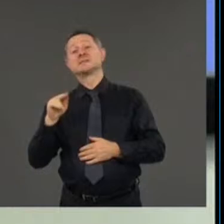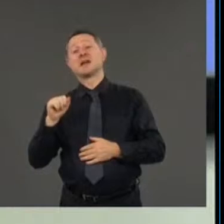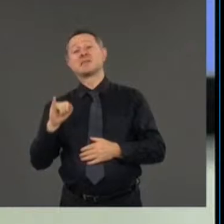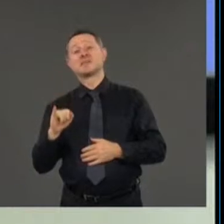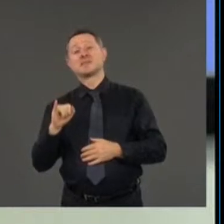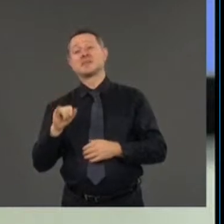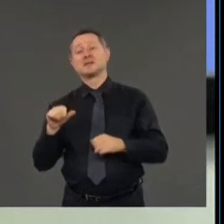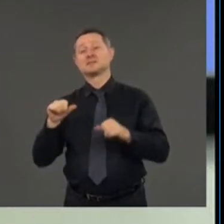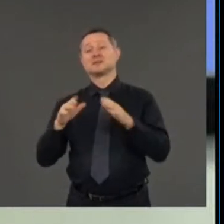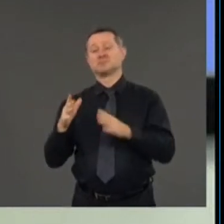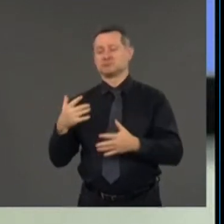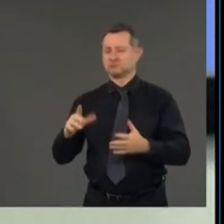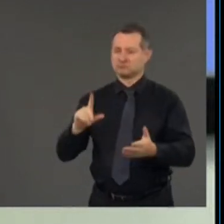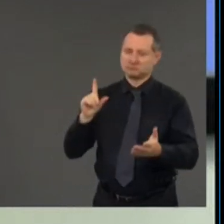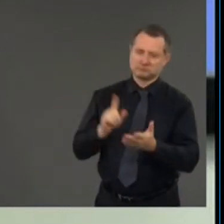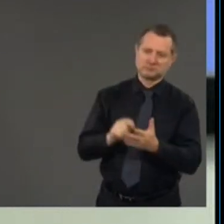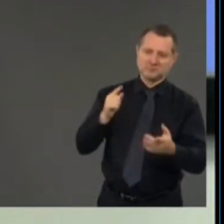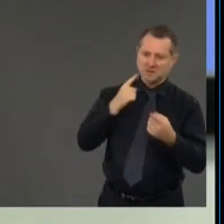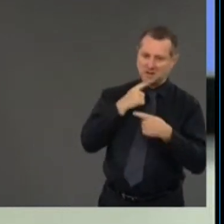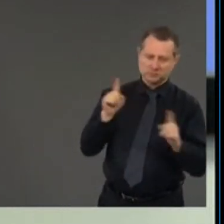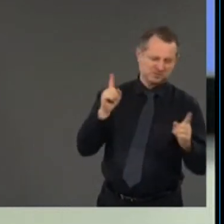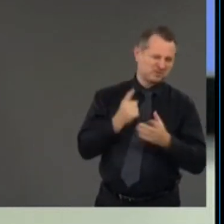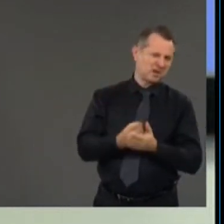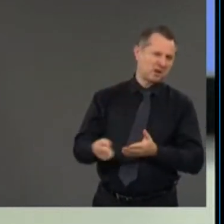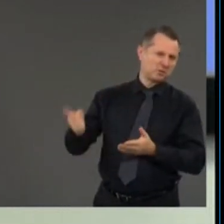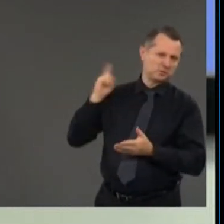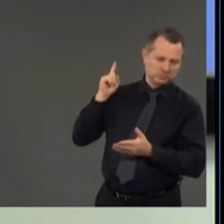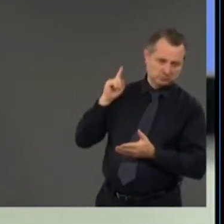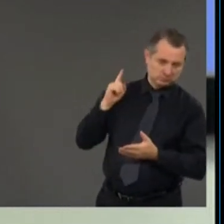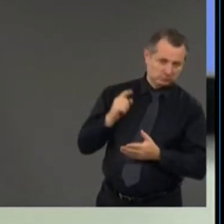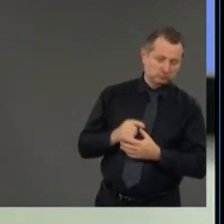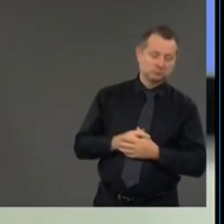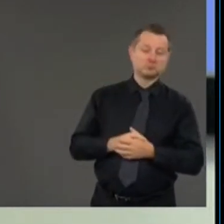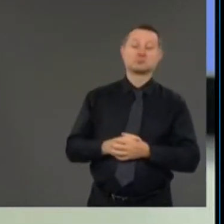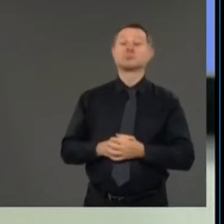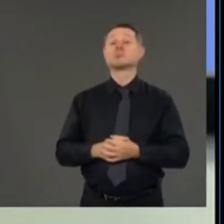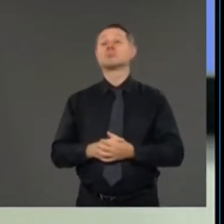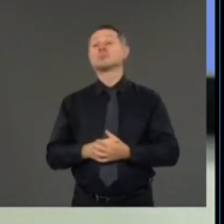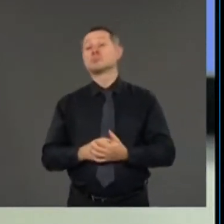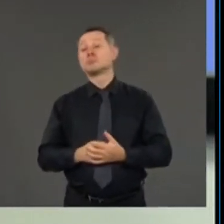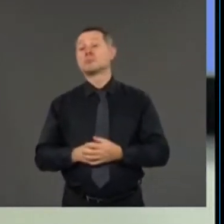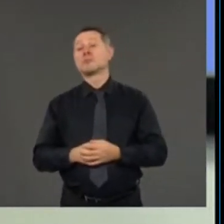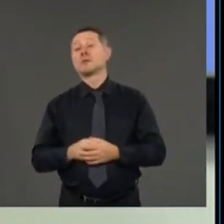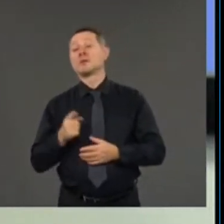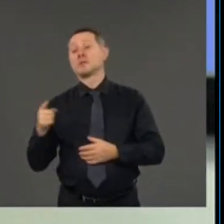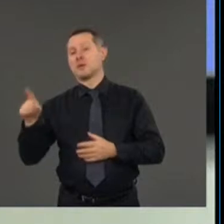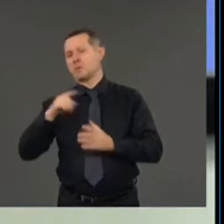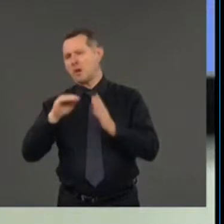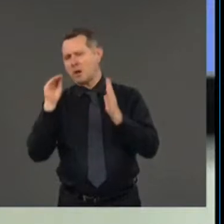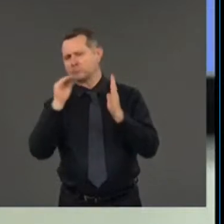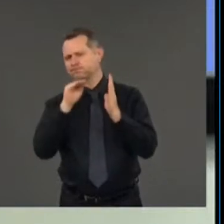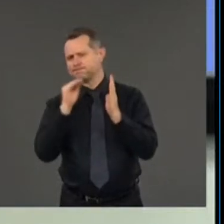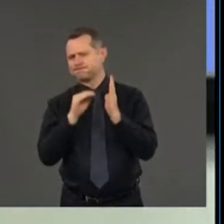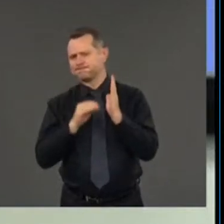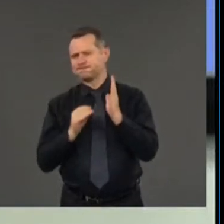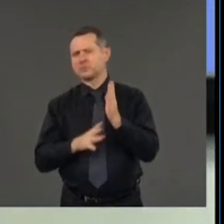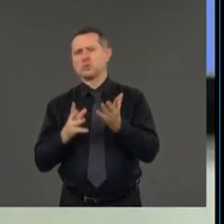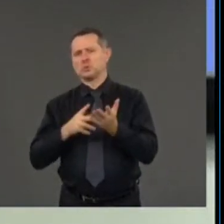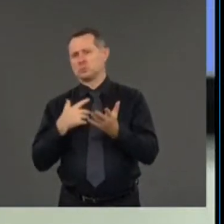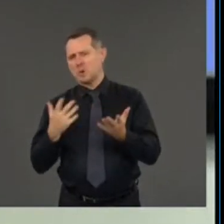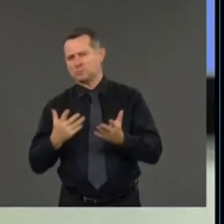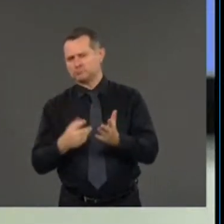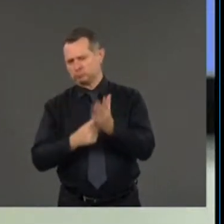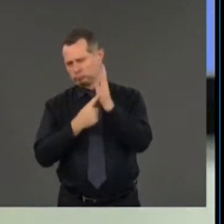published some information last week in a preprint server documenting when they inspected